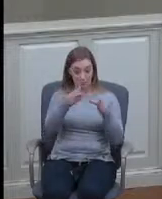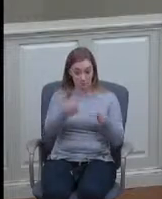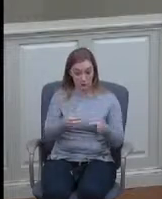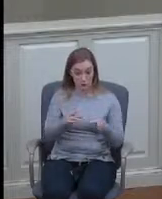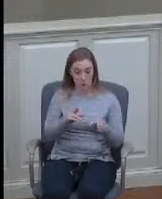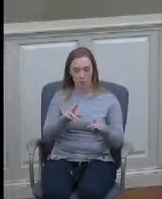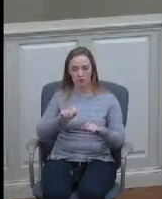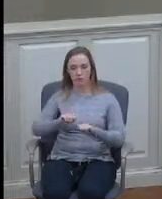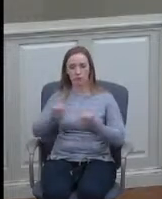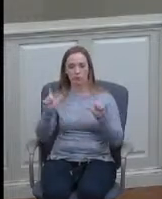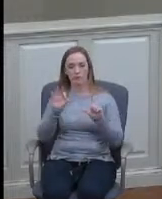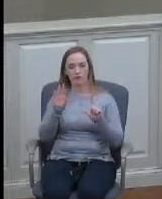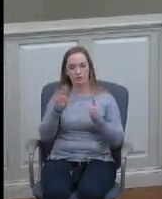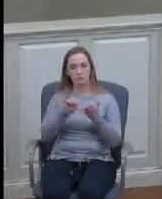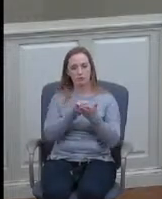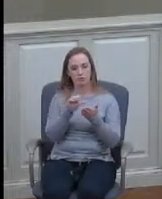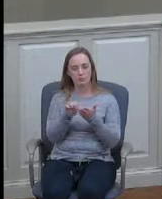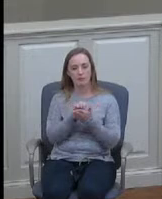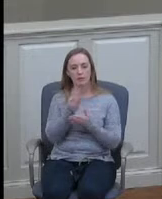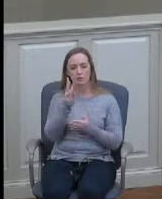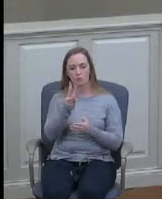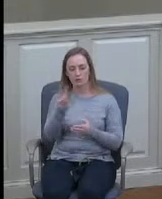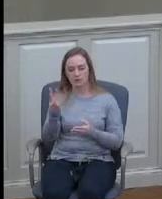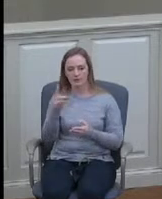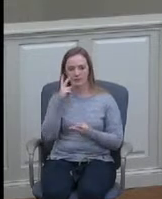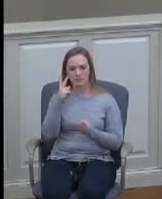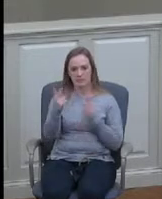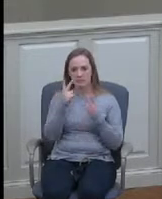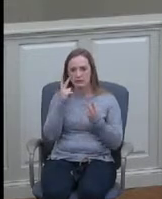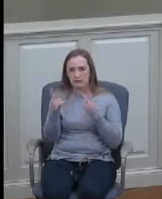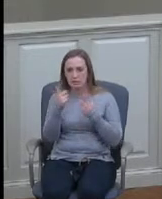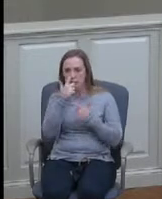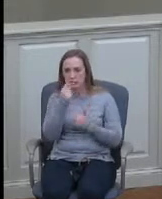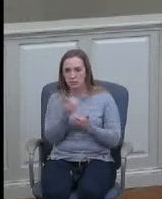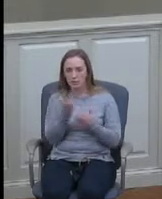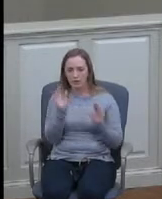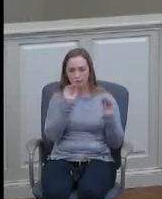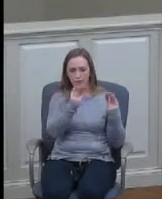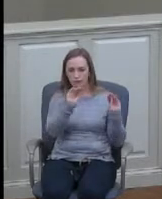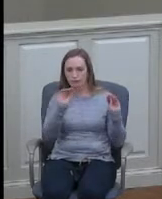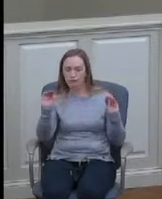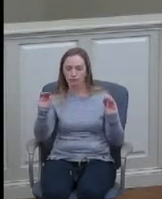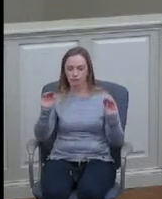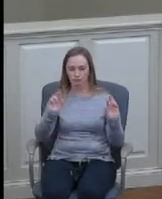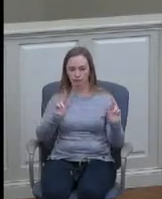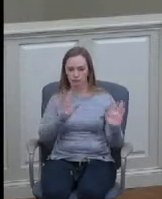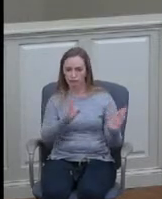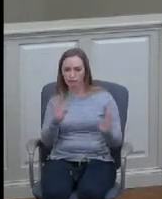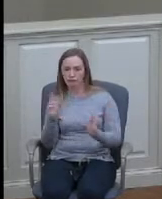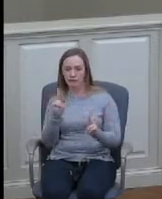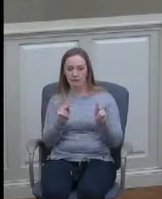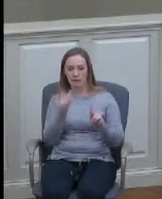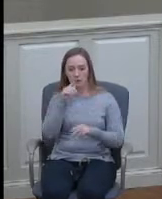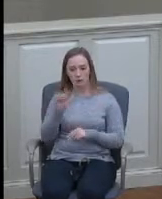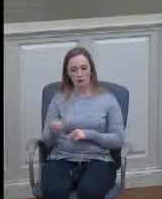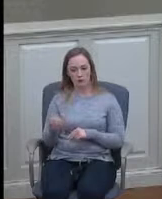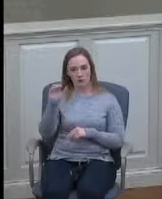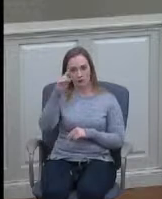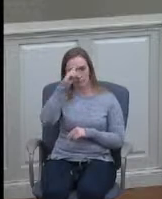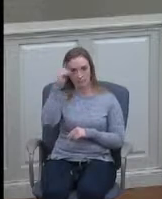page, the website, and see all kinds of interesting things that have been put together about people growing up